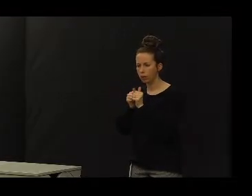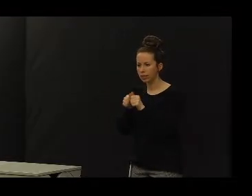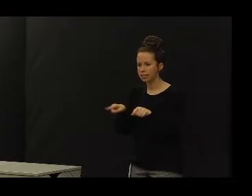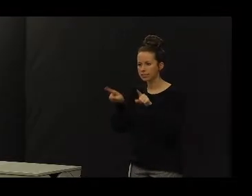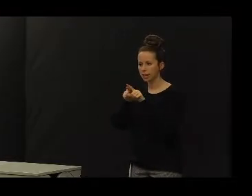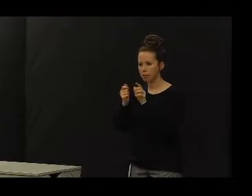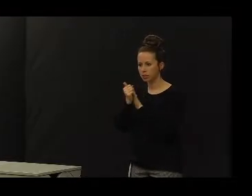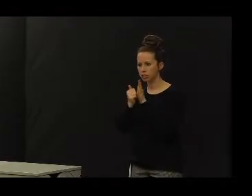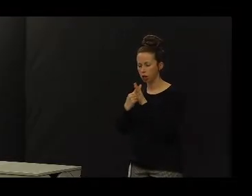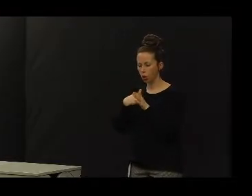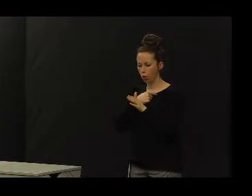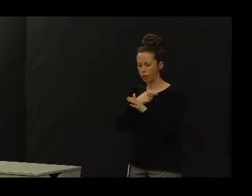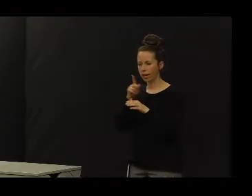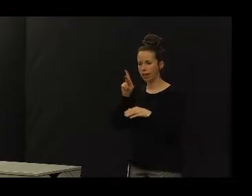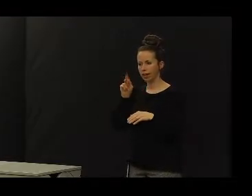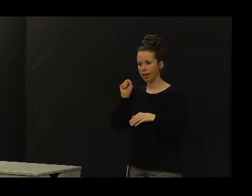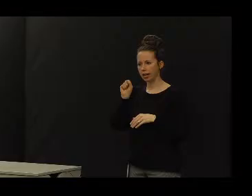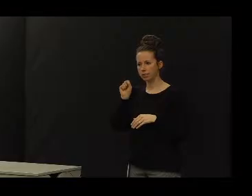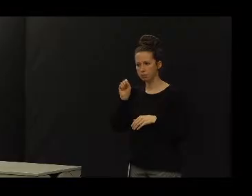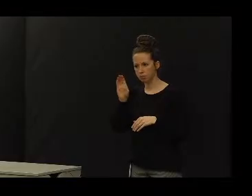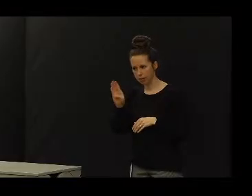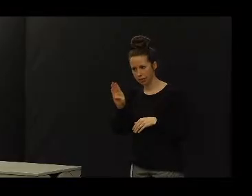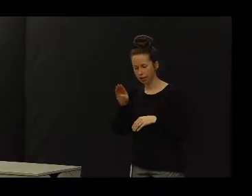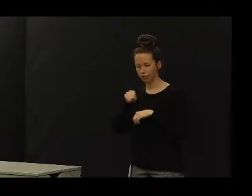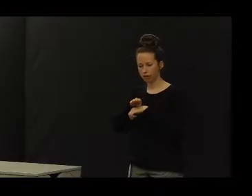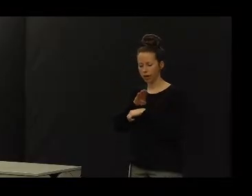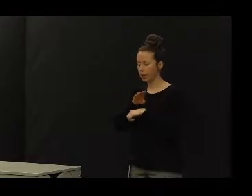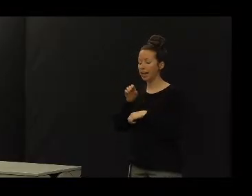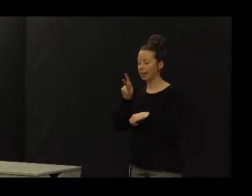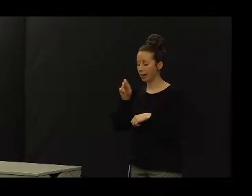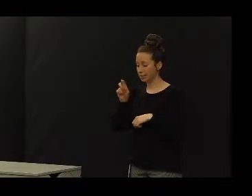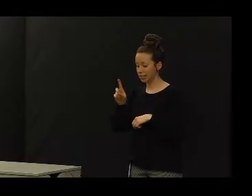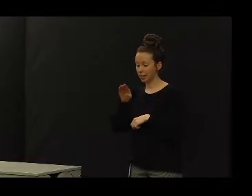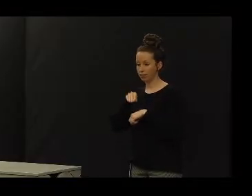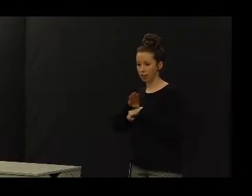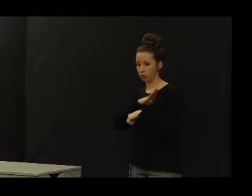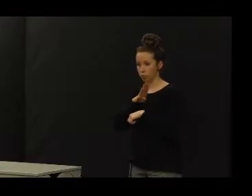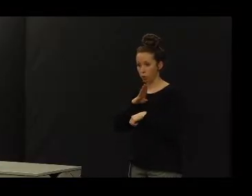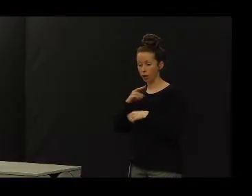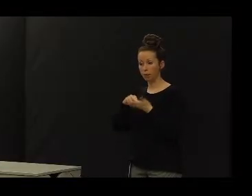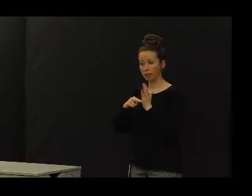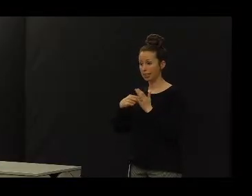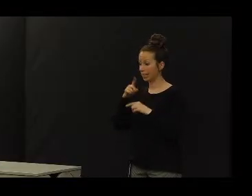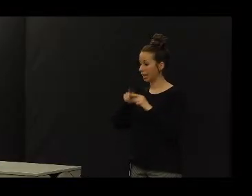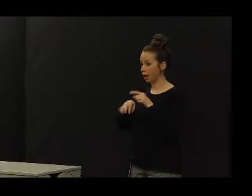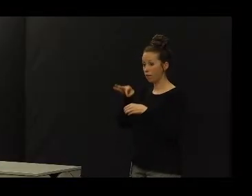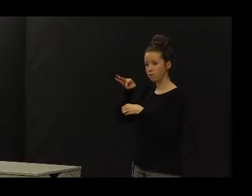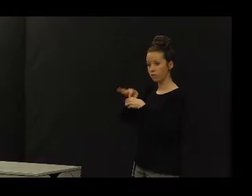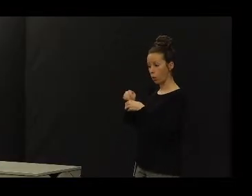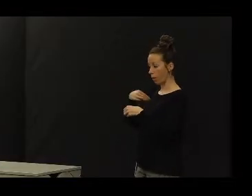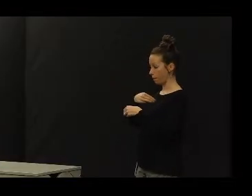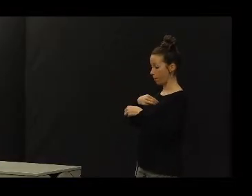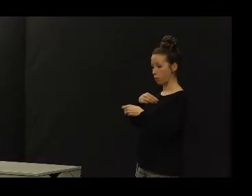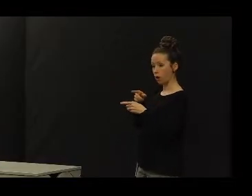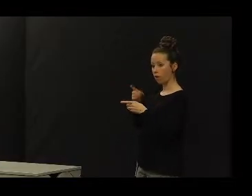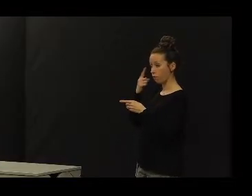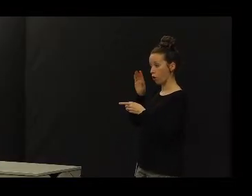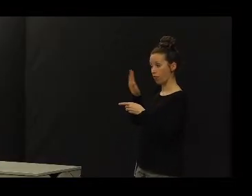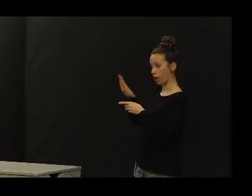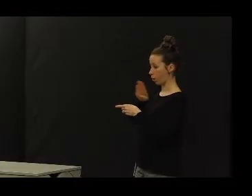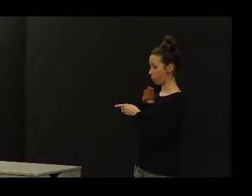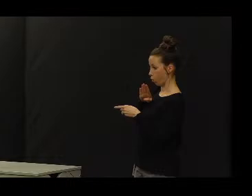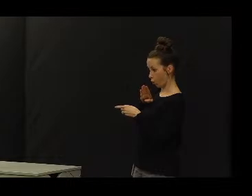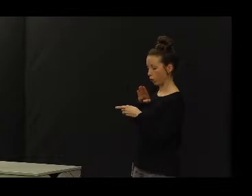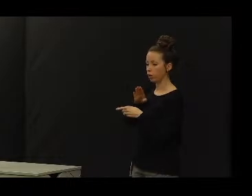Kentucky School for the Deaf Advisory Board, would not be voting members on the advisory board for the Kentucky School for the Blind. And so we